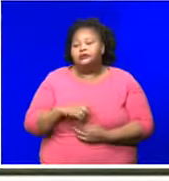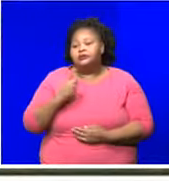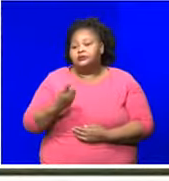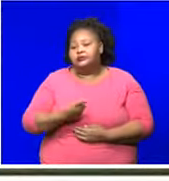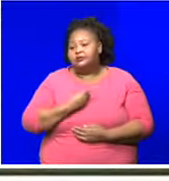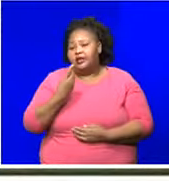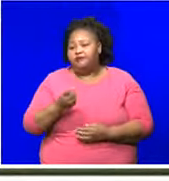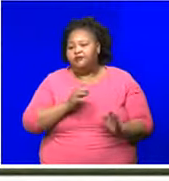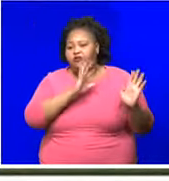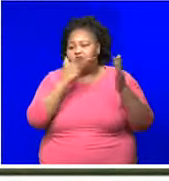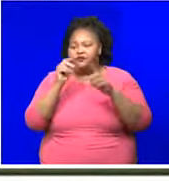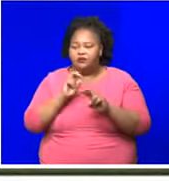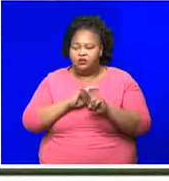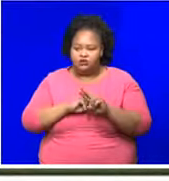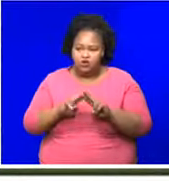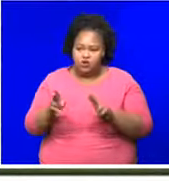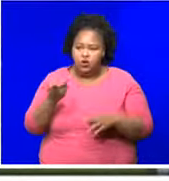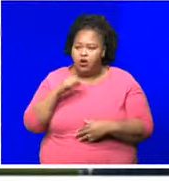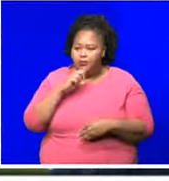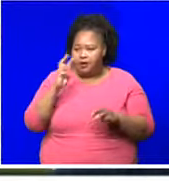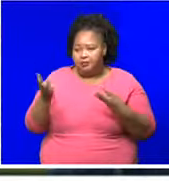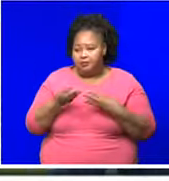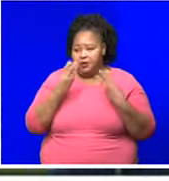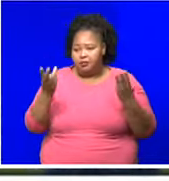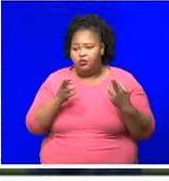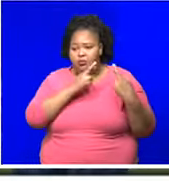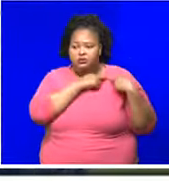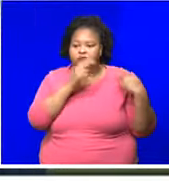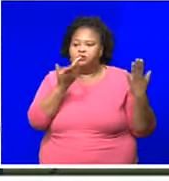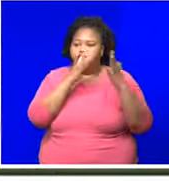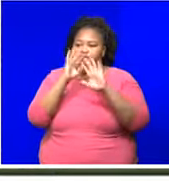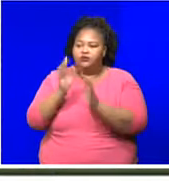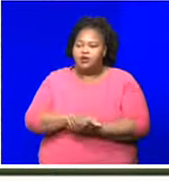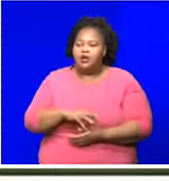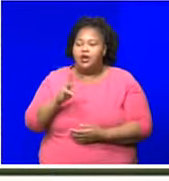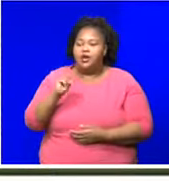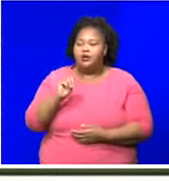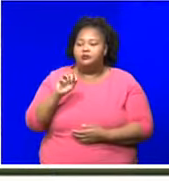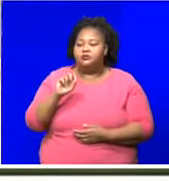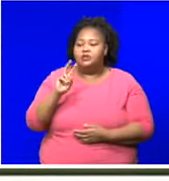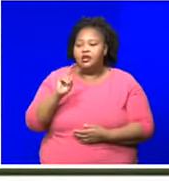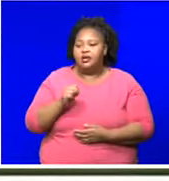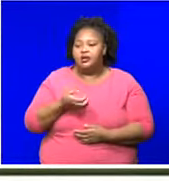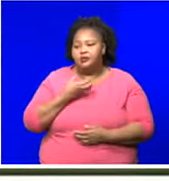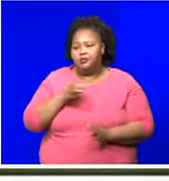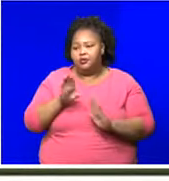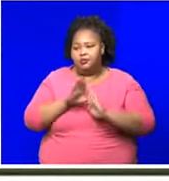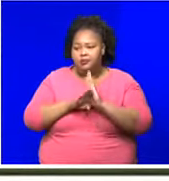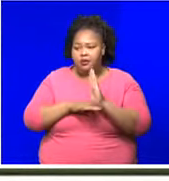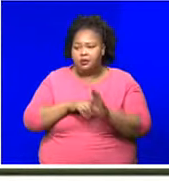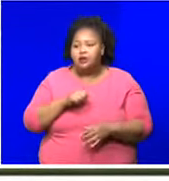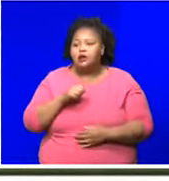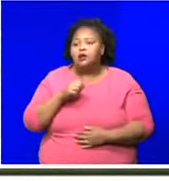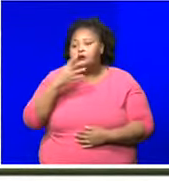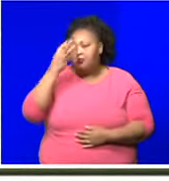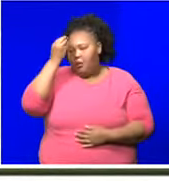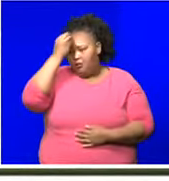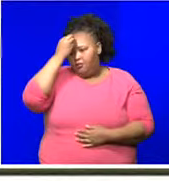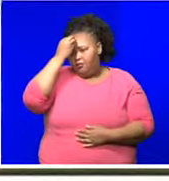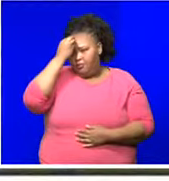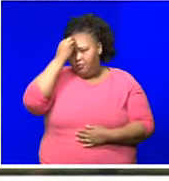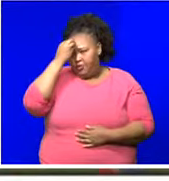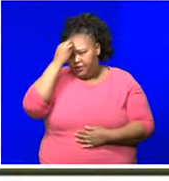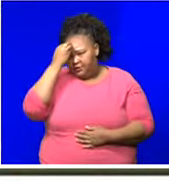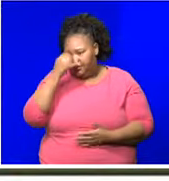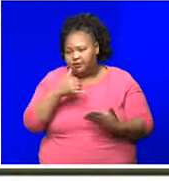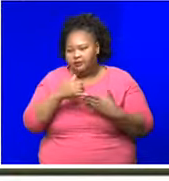And moving on football, there will be a new crown king in the MTN Premier League, as the defending champions cannot defend the title mathematically